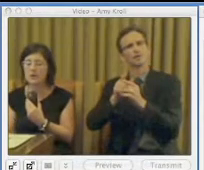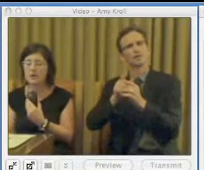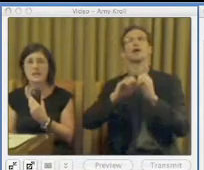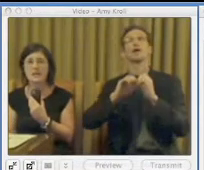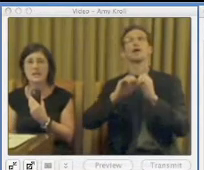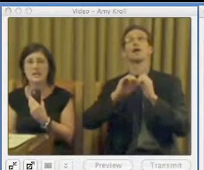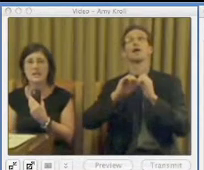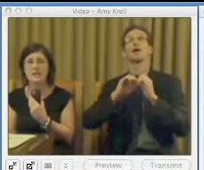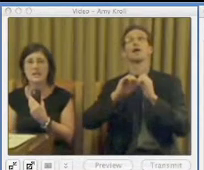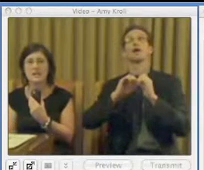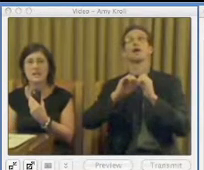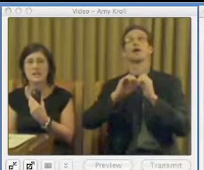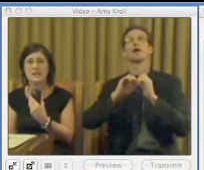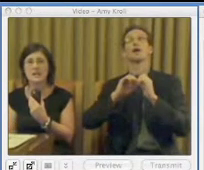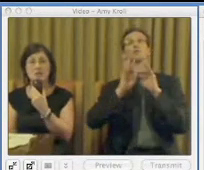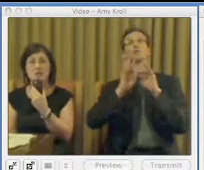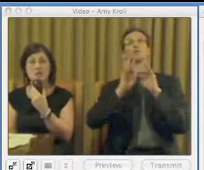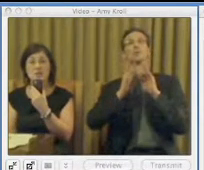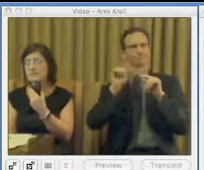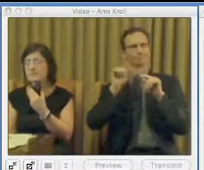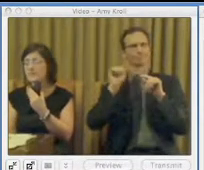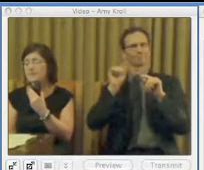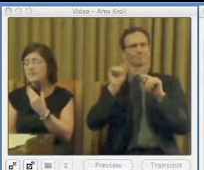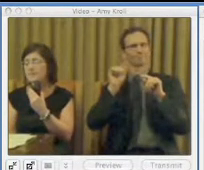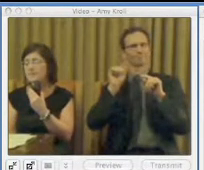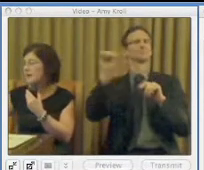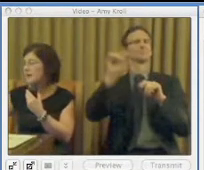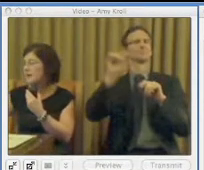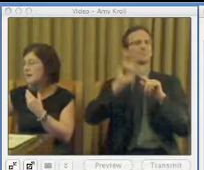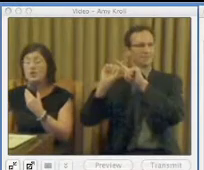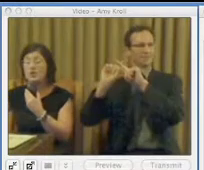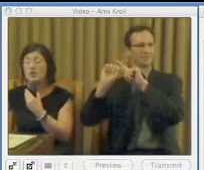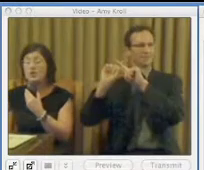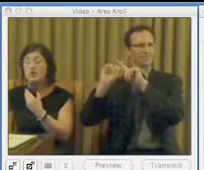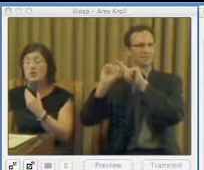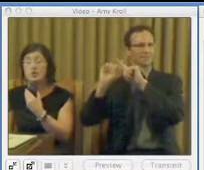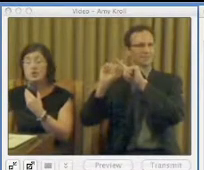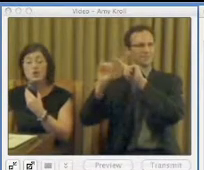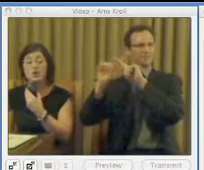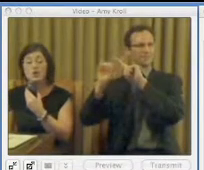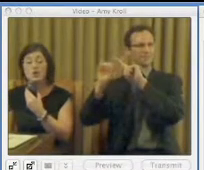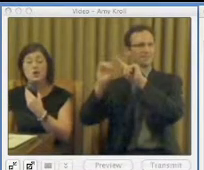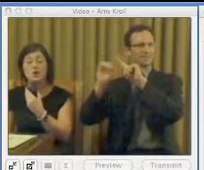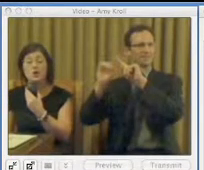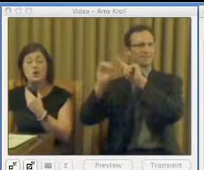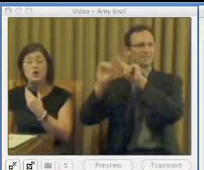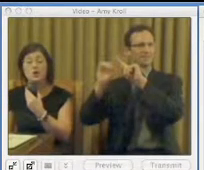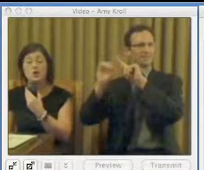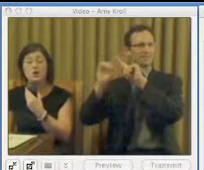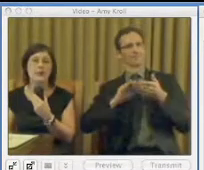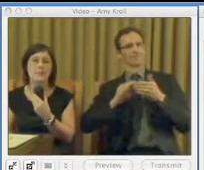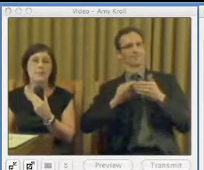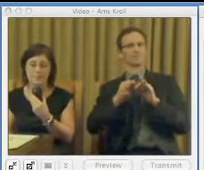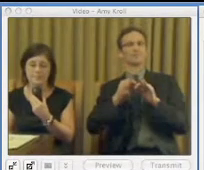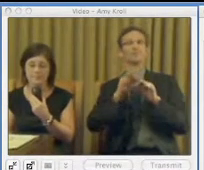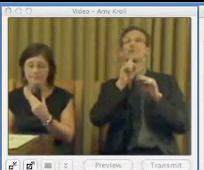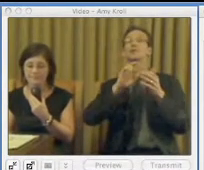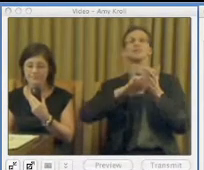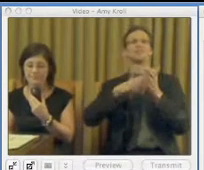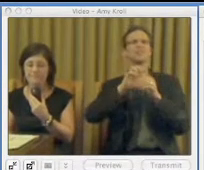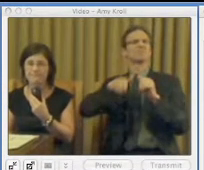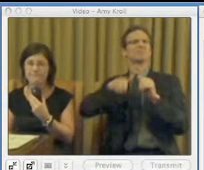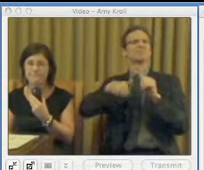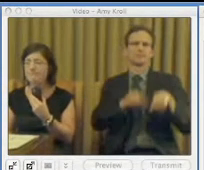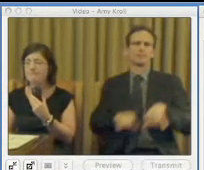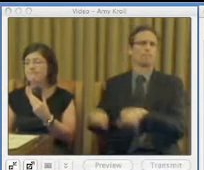see that there are a wide variety of definitions, different terms that are used basically to